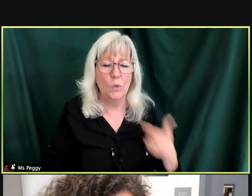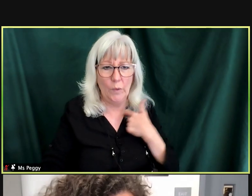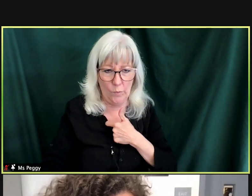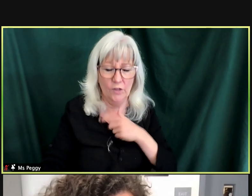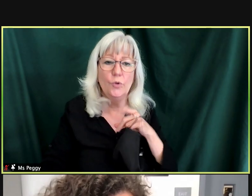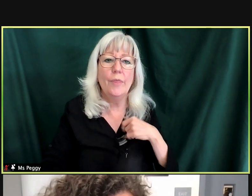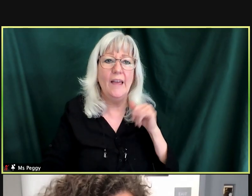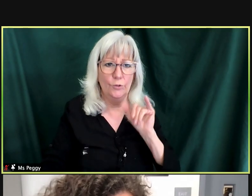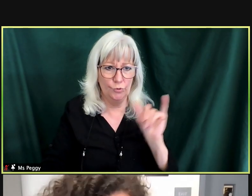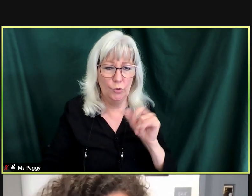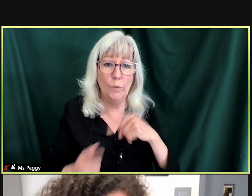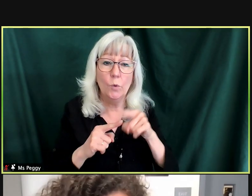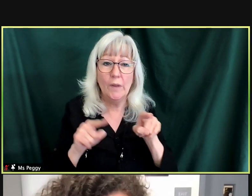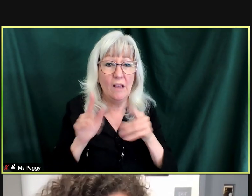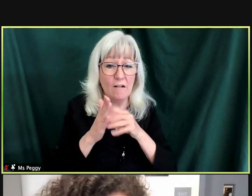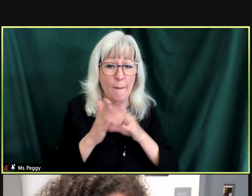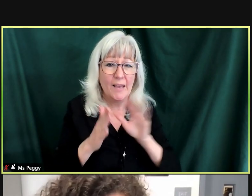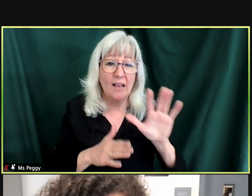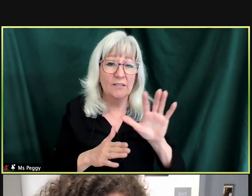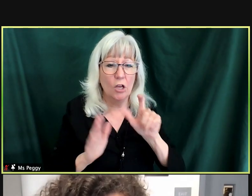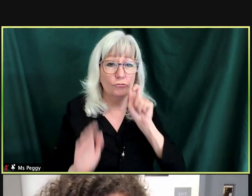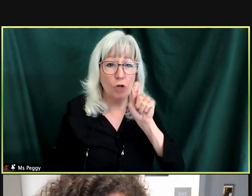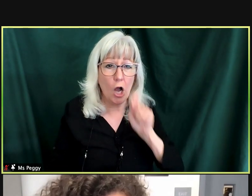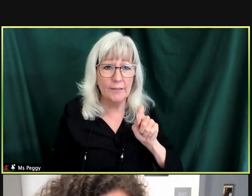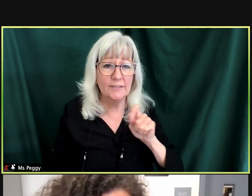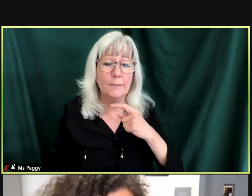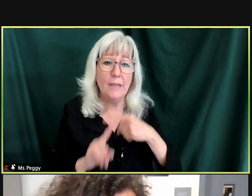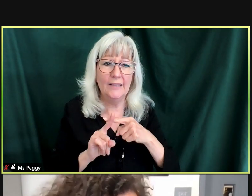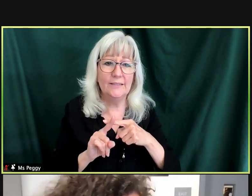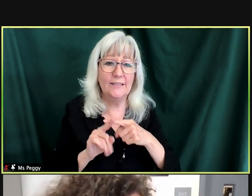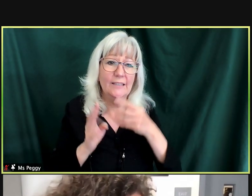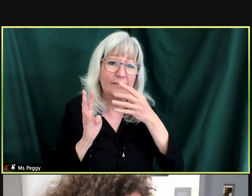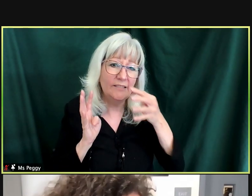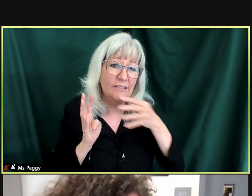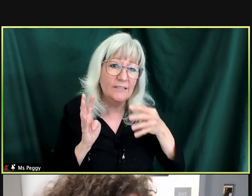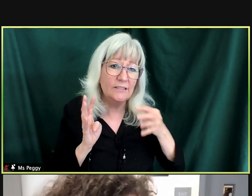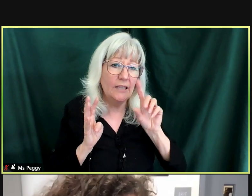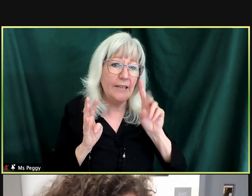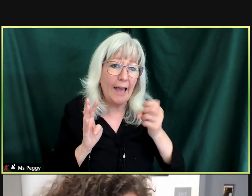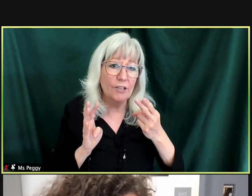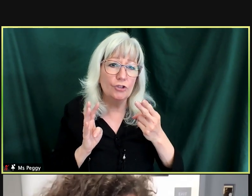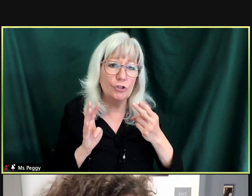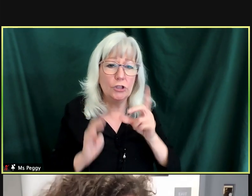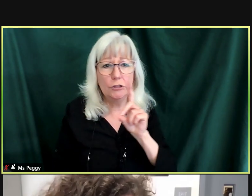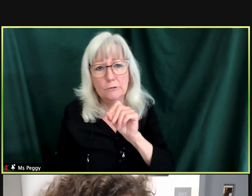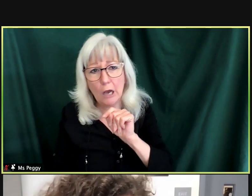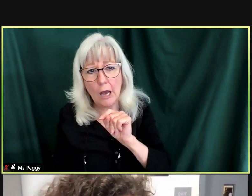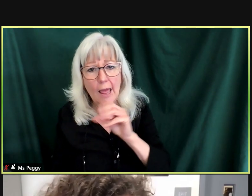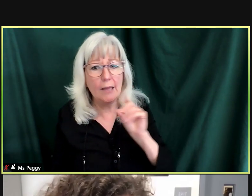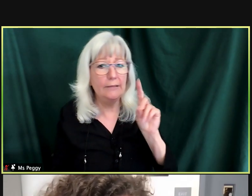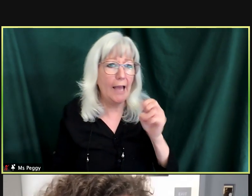do when we copy him. Dots and dashes. They're so detailed. Yes. Beautiful.